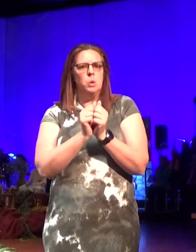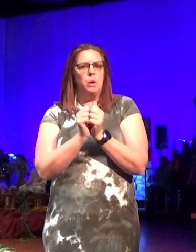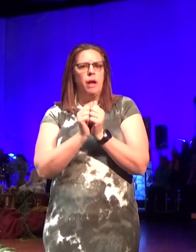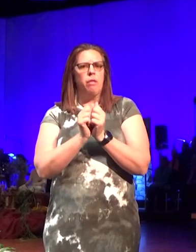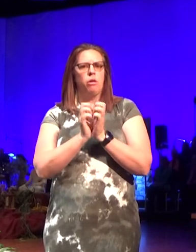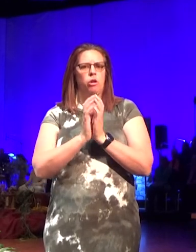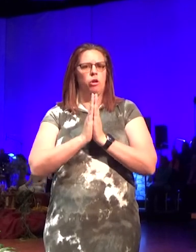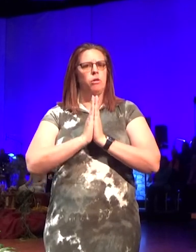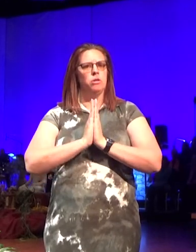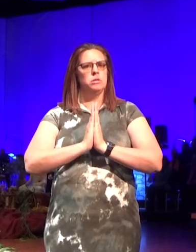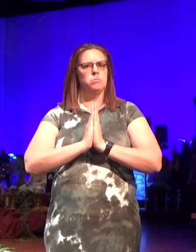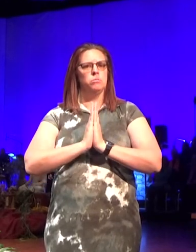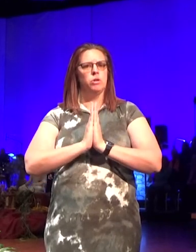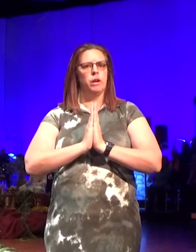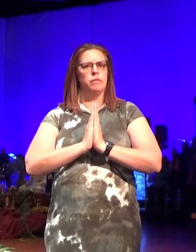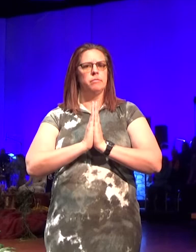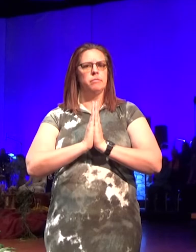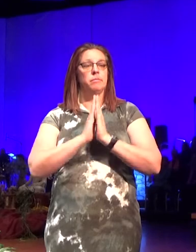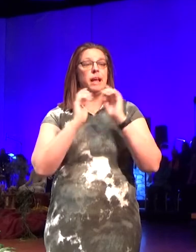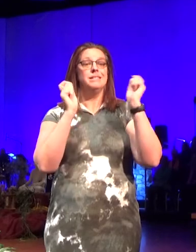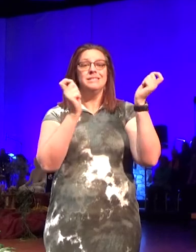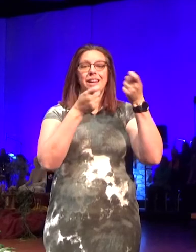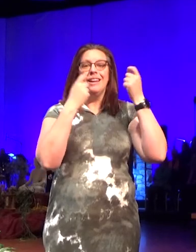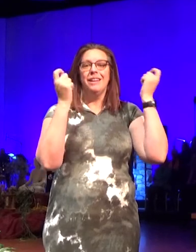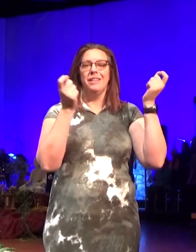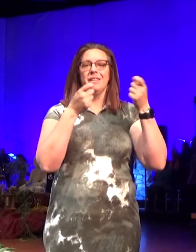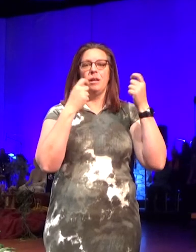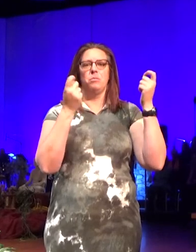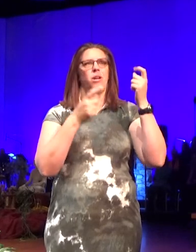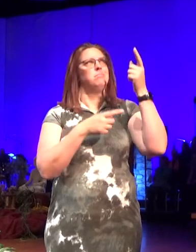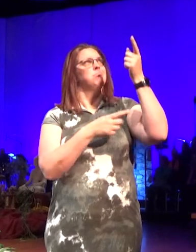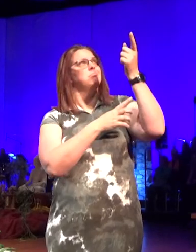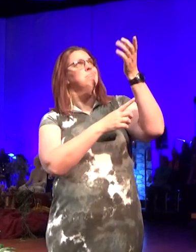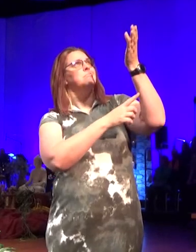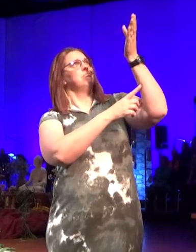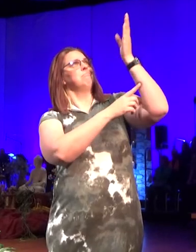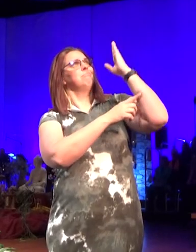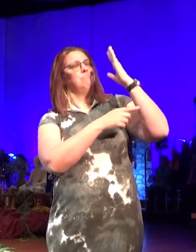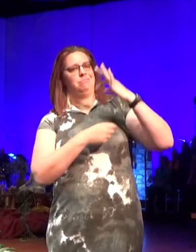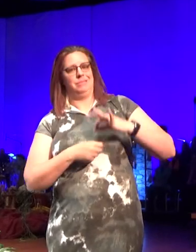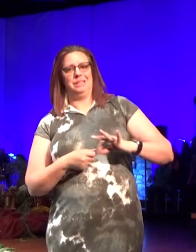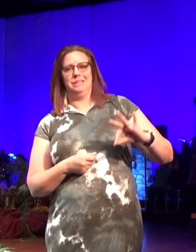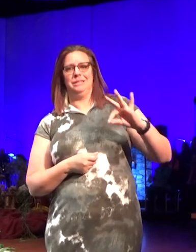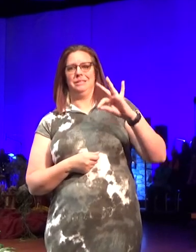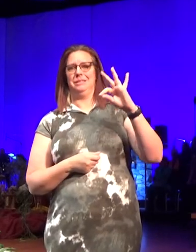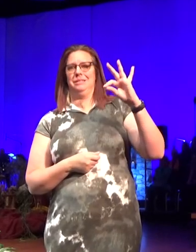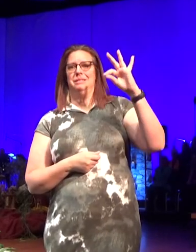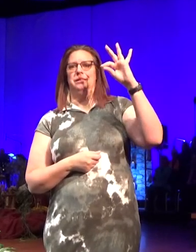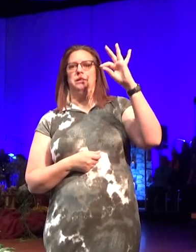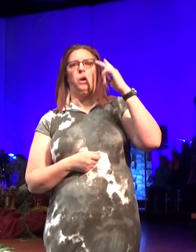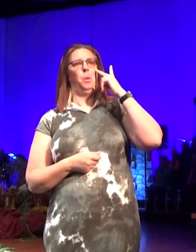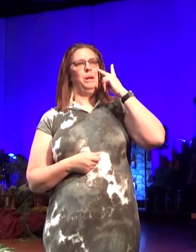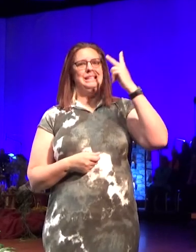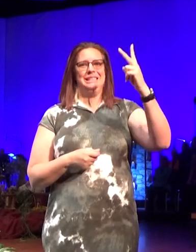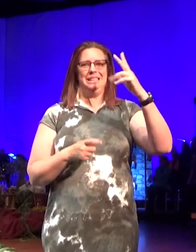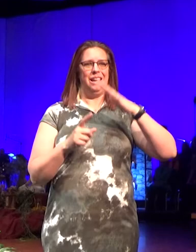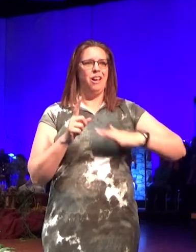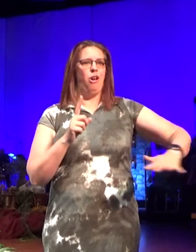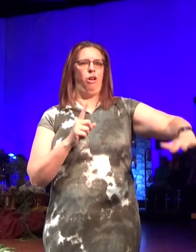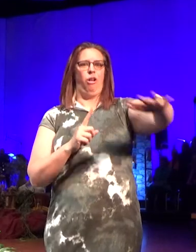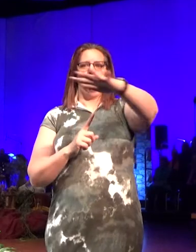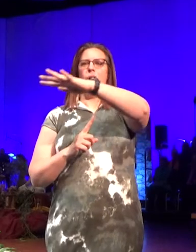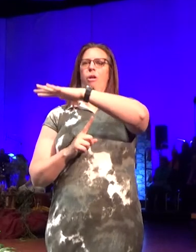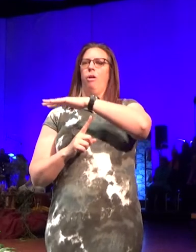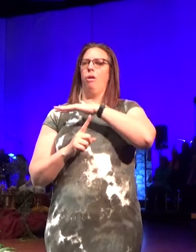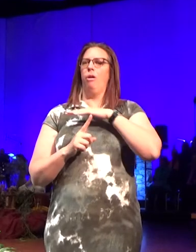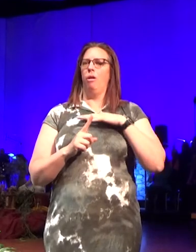to celebrate that divine essence that we see all around us, in